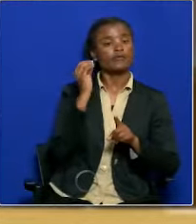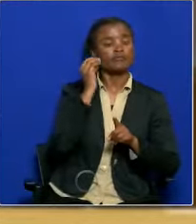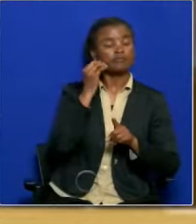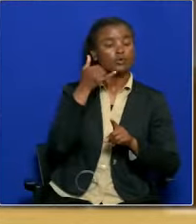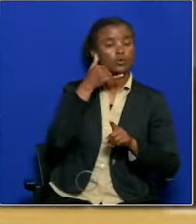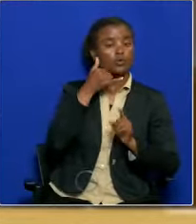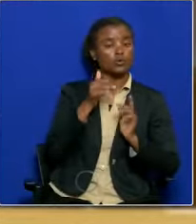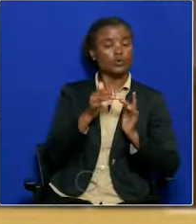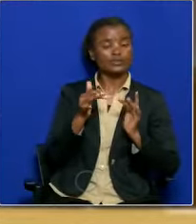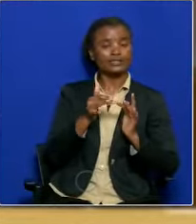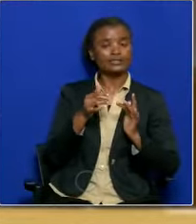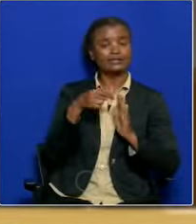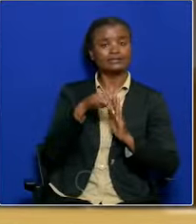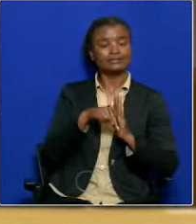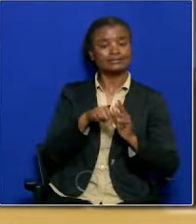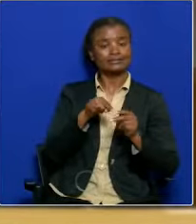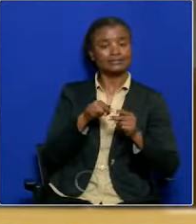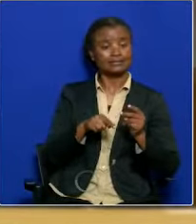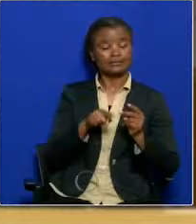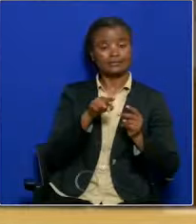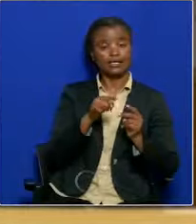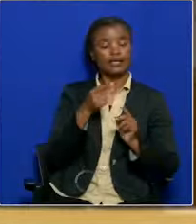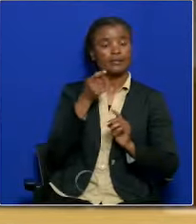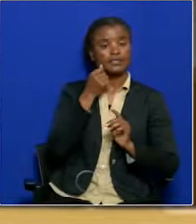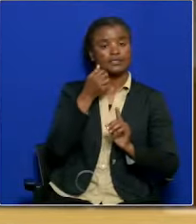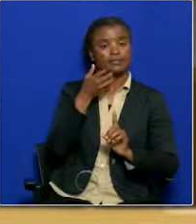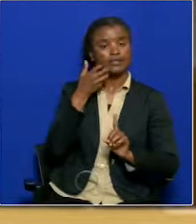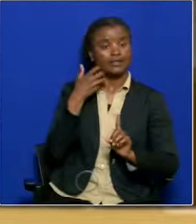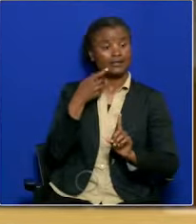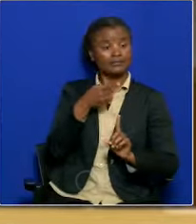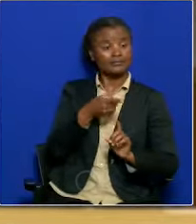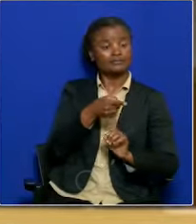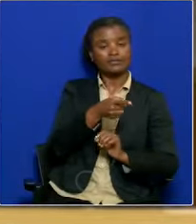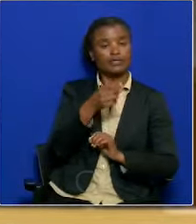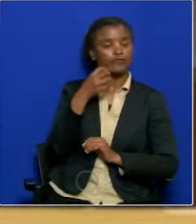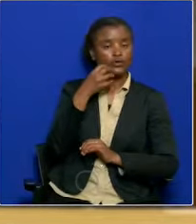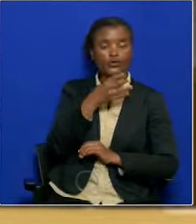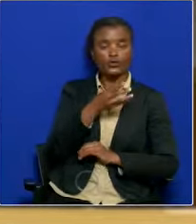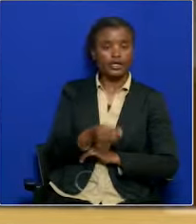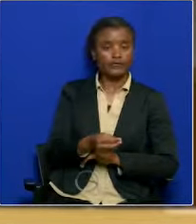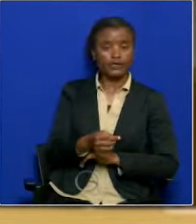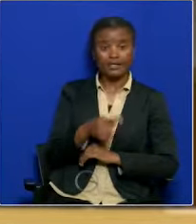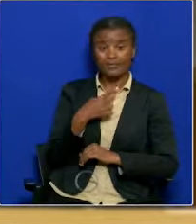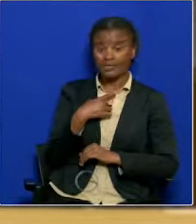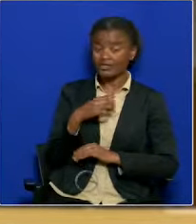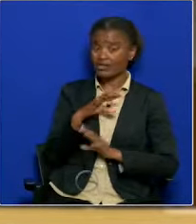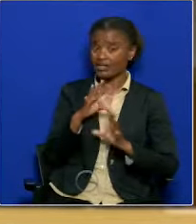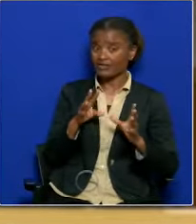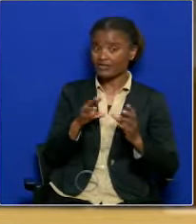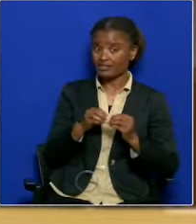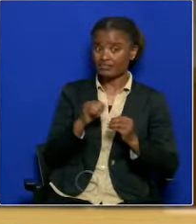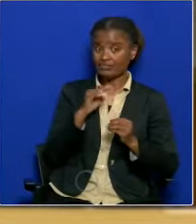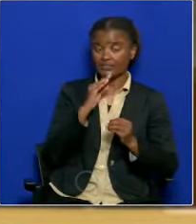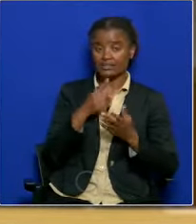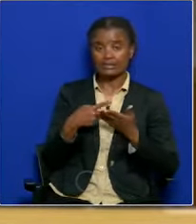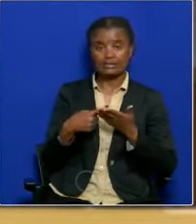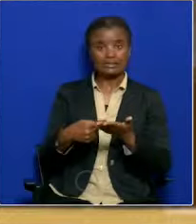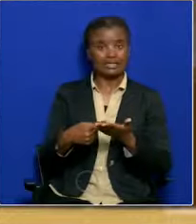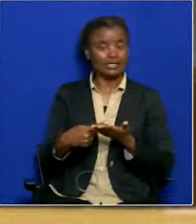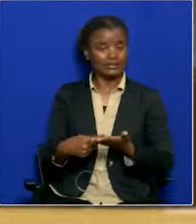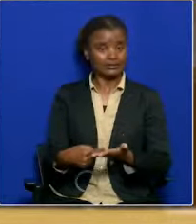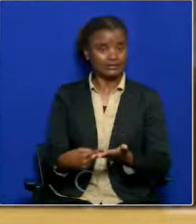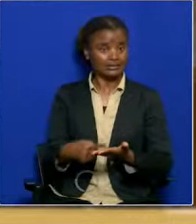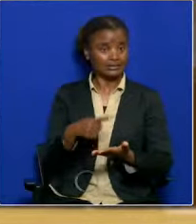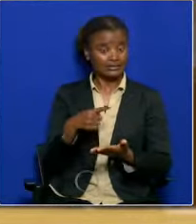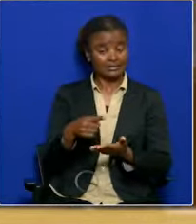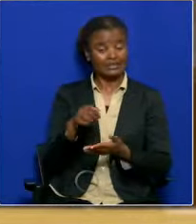phone, that in all of that, you and Sergeant Nkosi would not have discussed this operation.